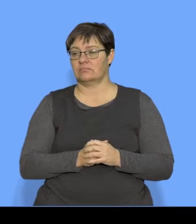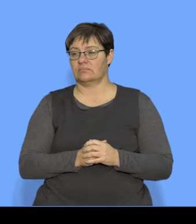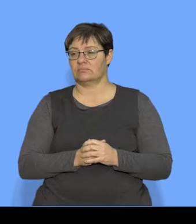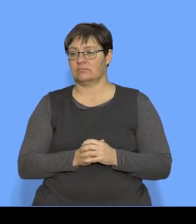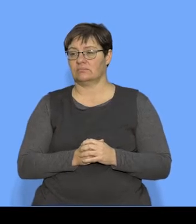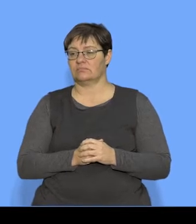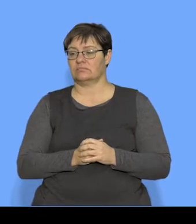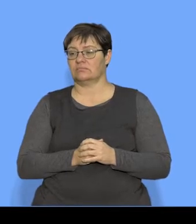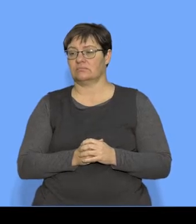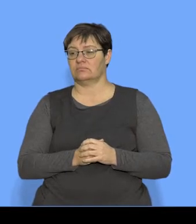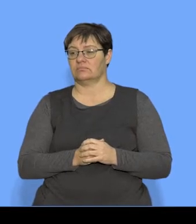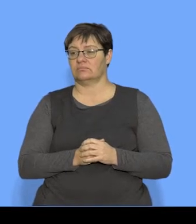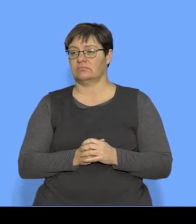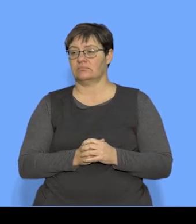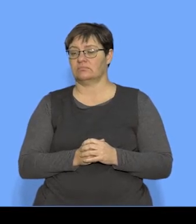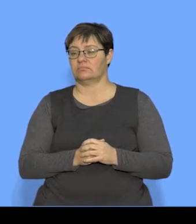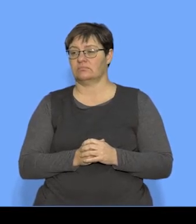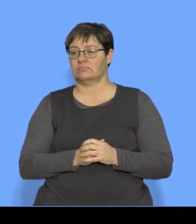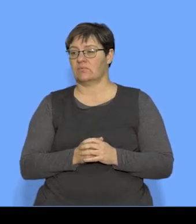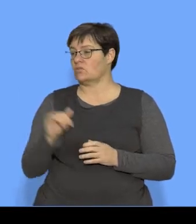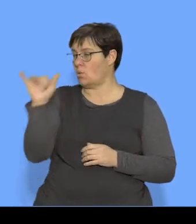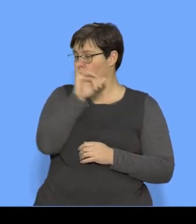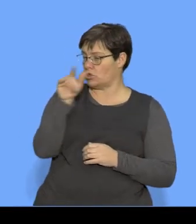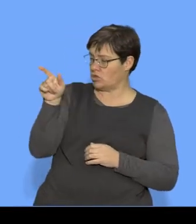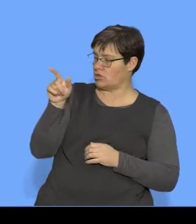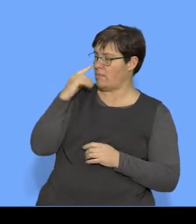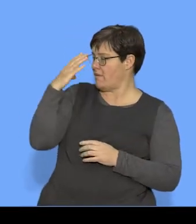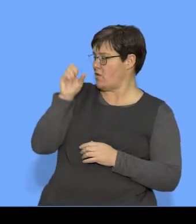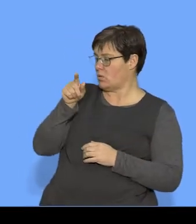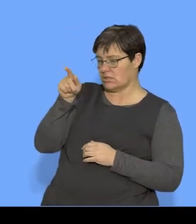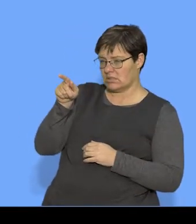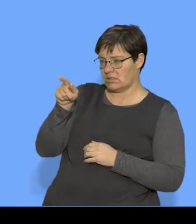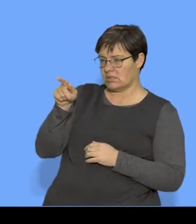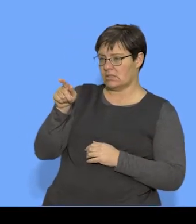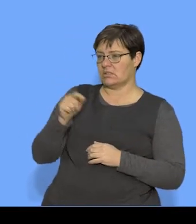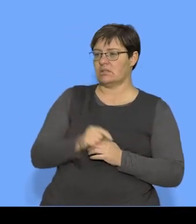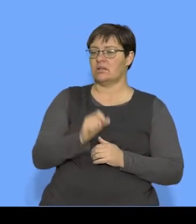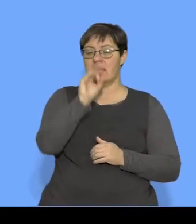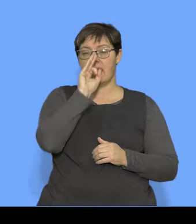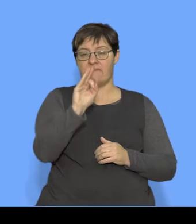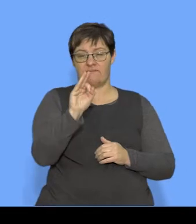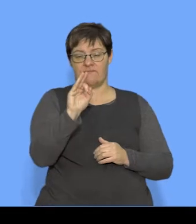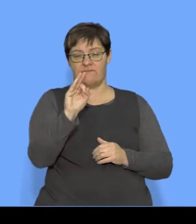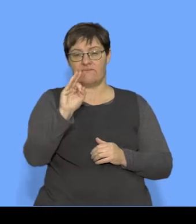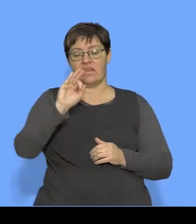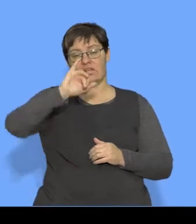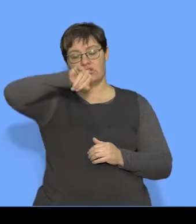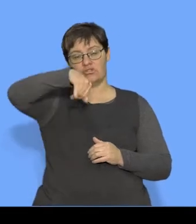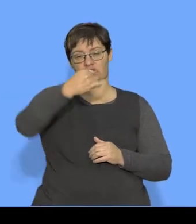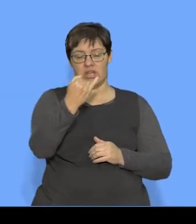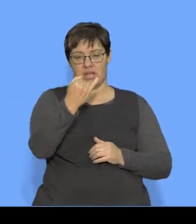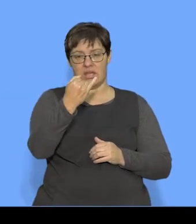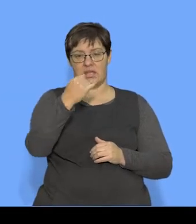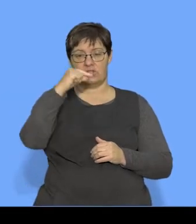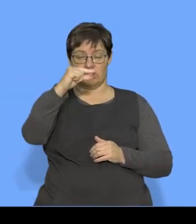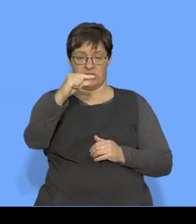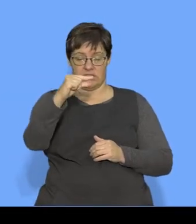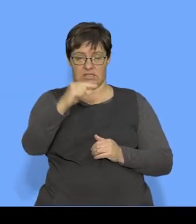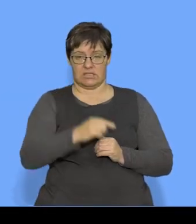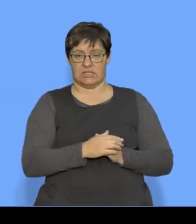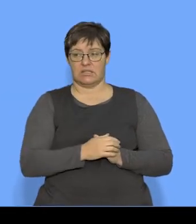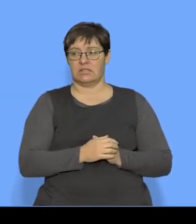all right, so I will start by firstly telling you which triangle I'm focusing on, which is FJG,